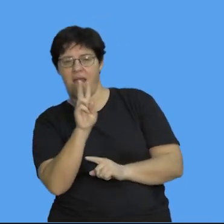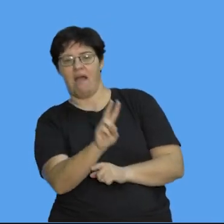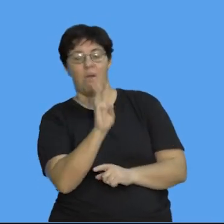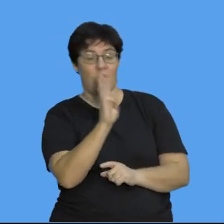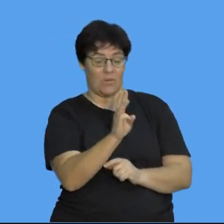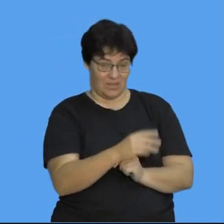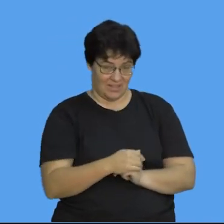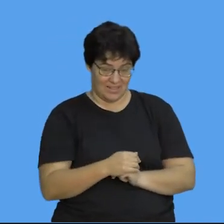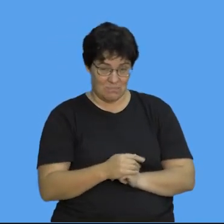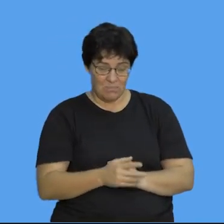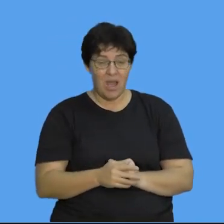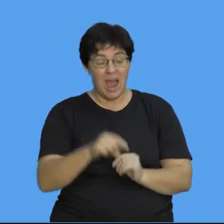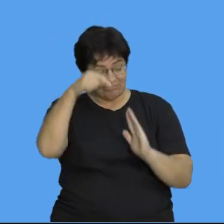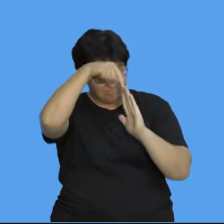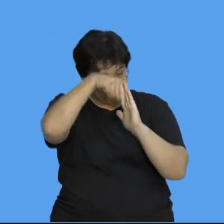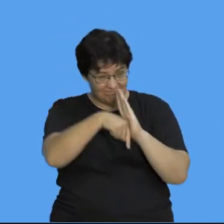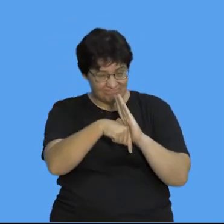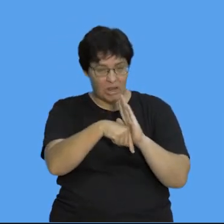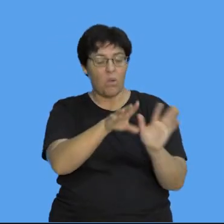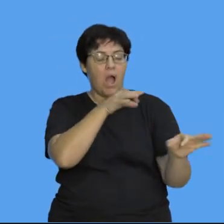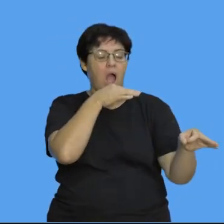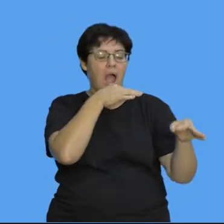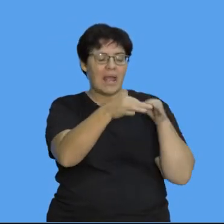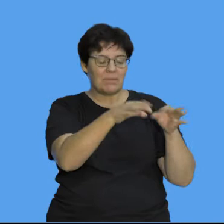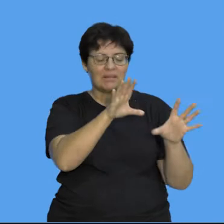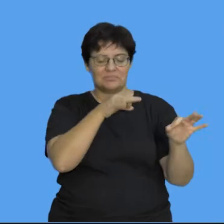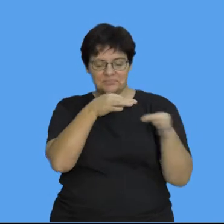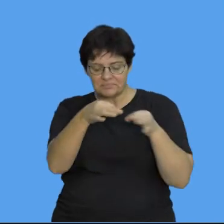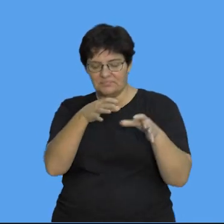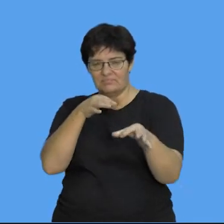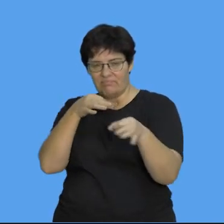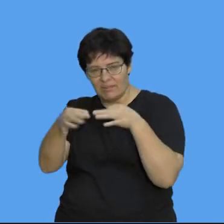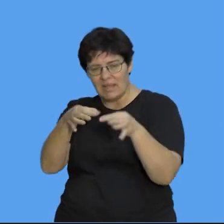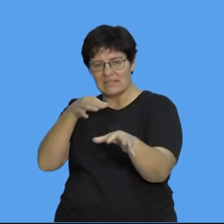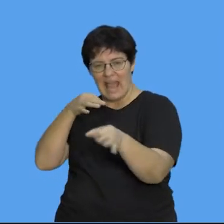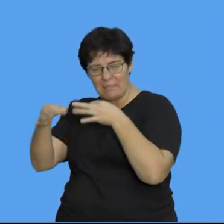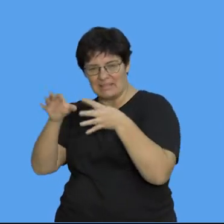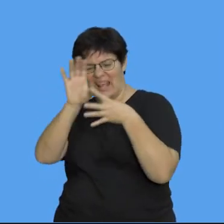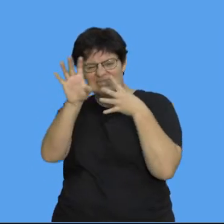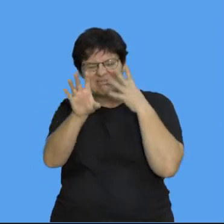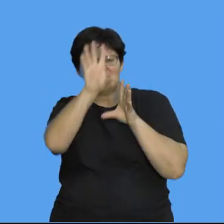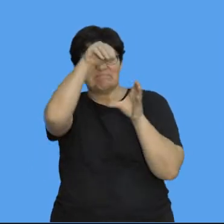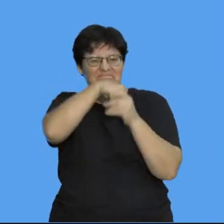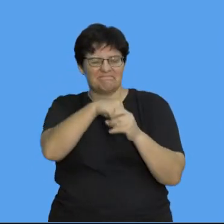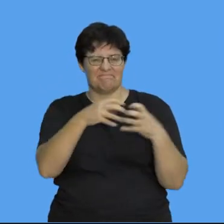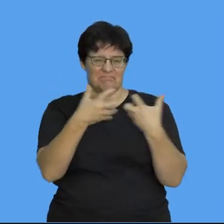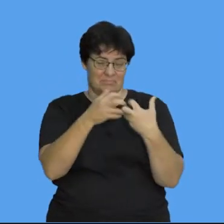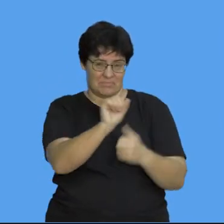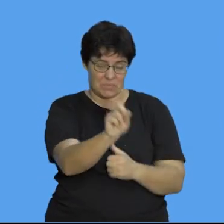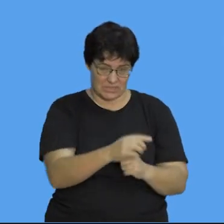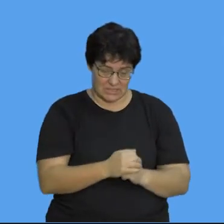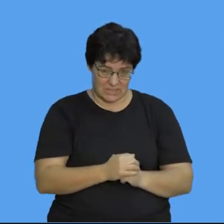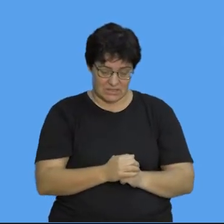look at in a little bit more detail to explain what do we mean about that characteristic. Okay, so the